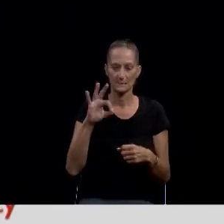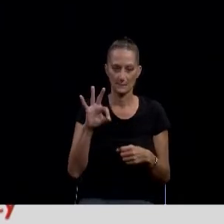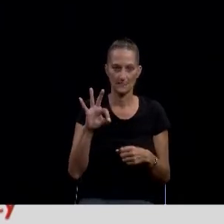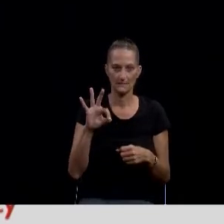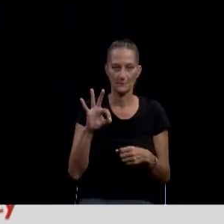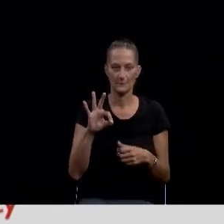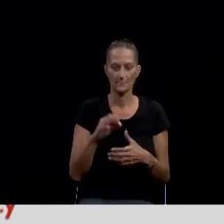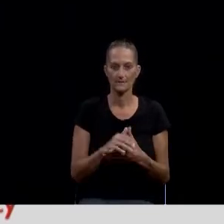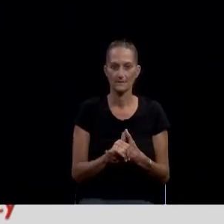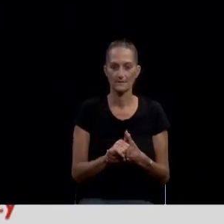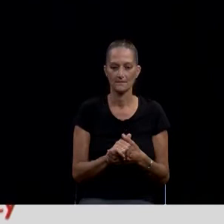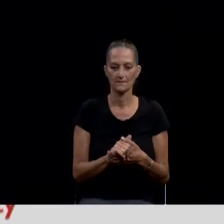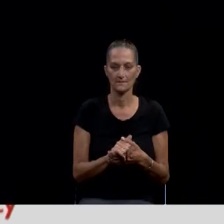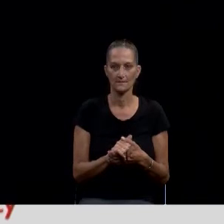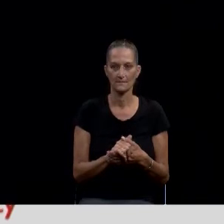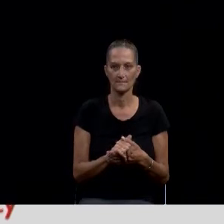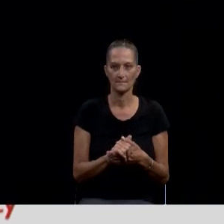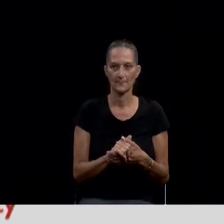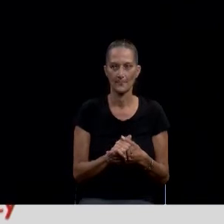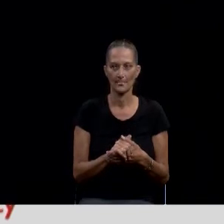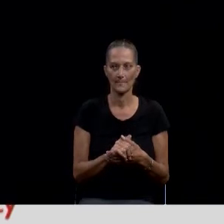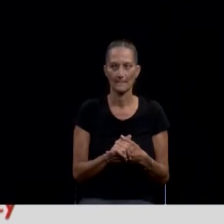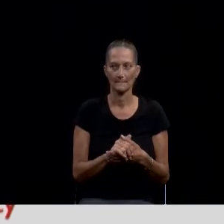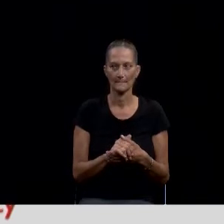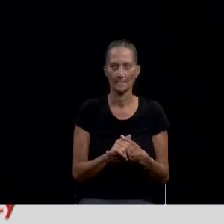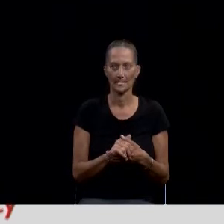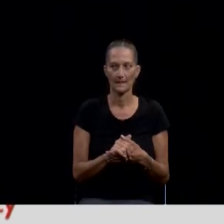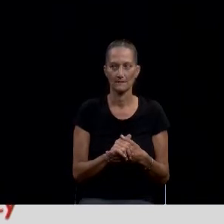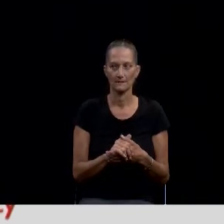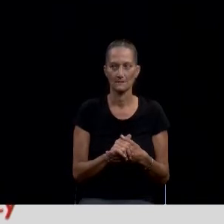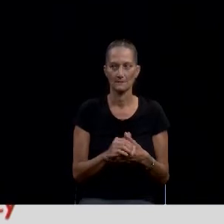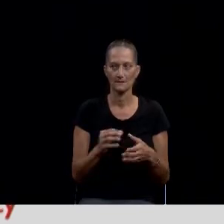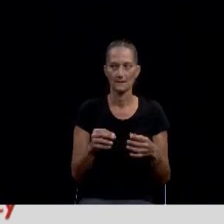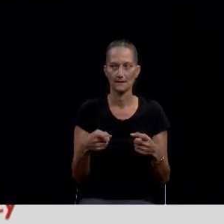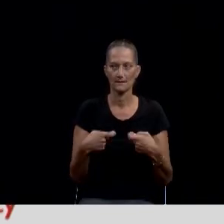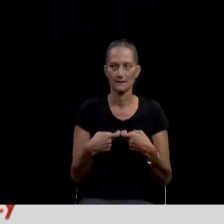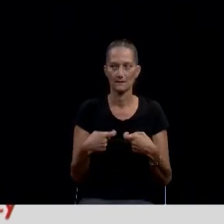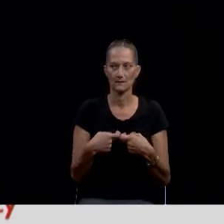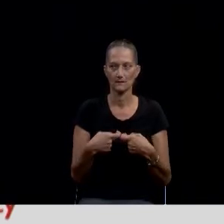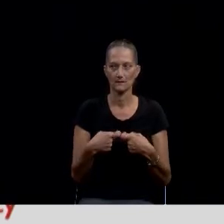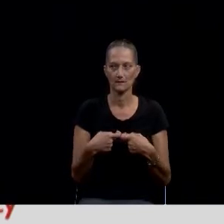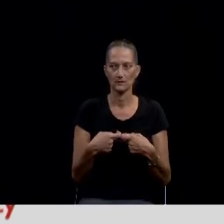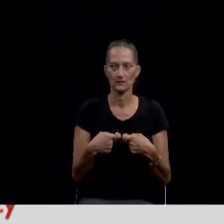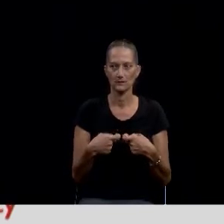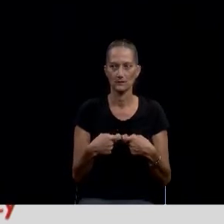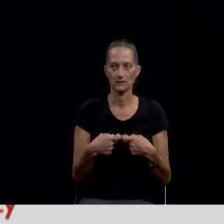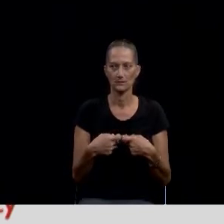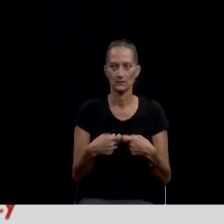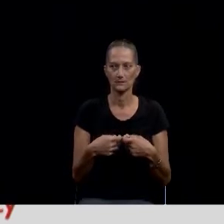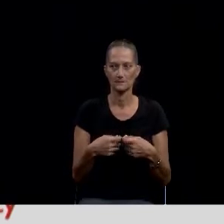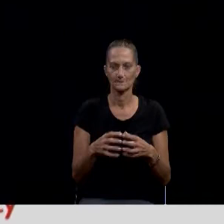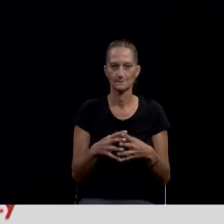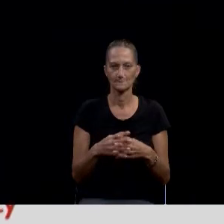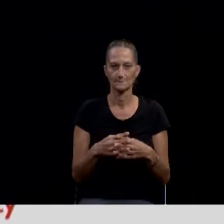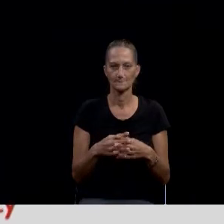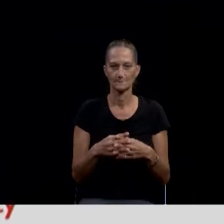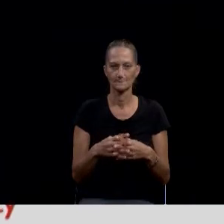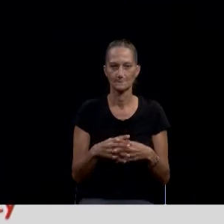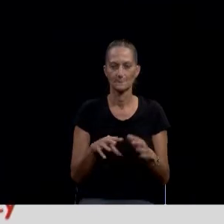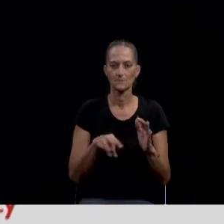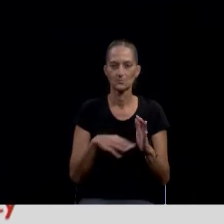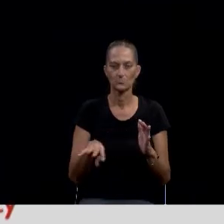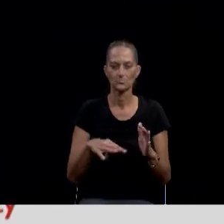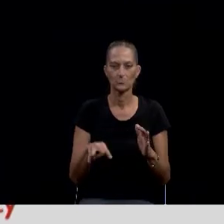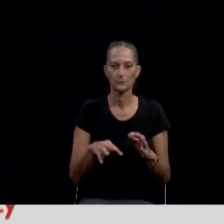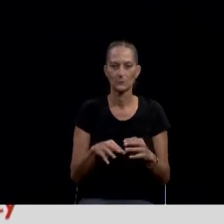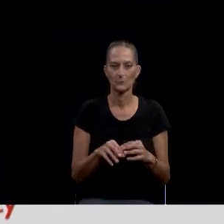discovered was needed. That was 100% necessary, but it did create some extra challenges to both the budget and the timeline because it had to be done at the